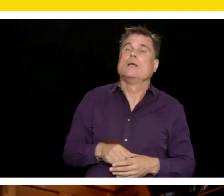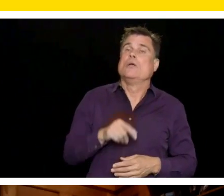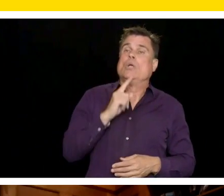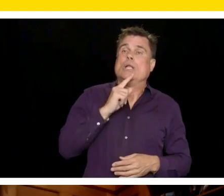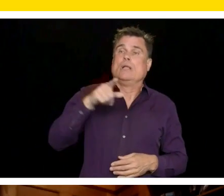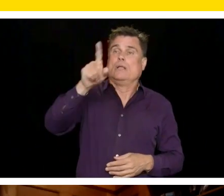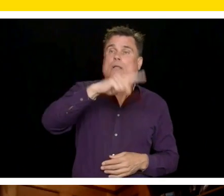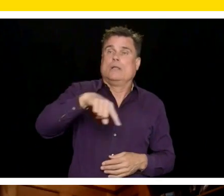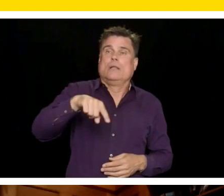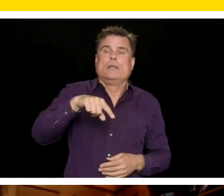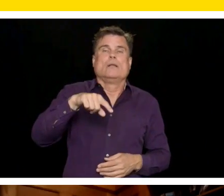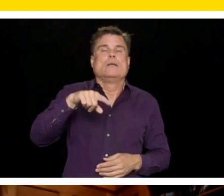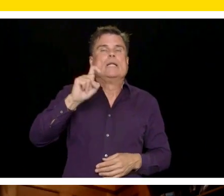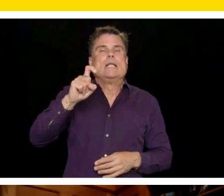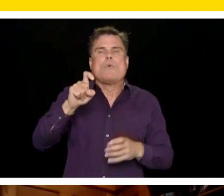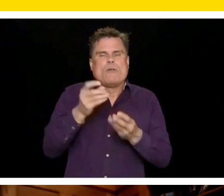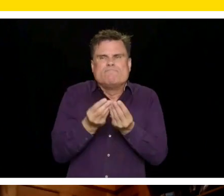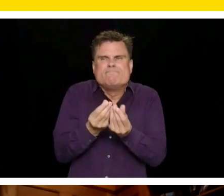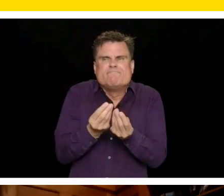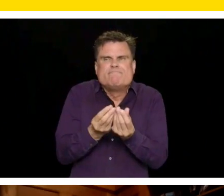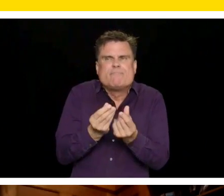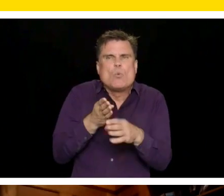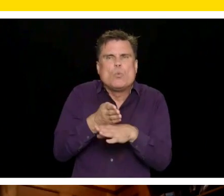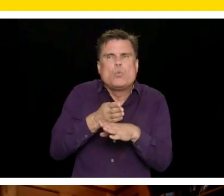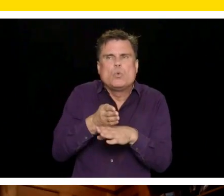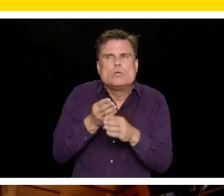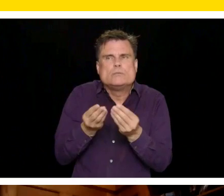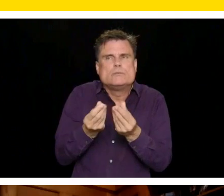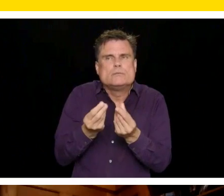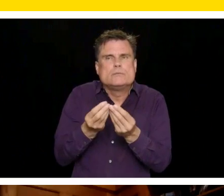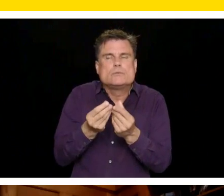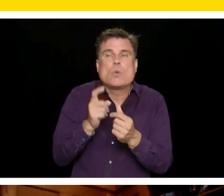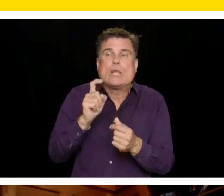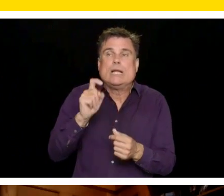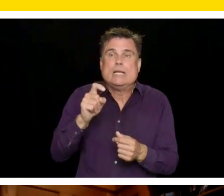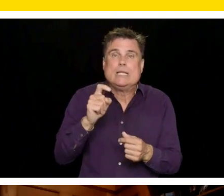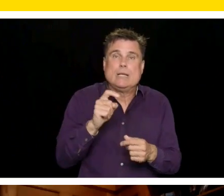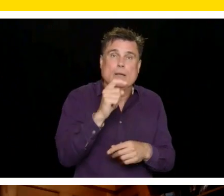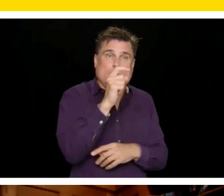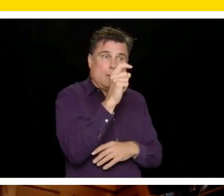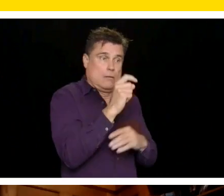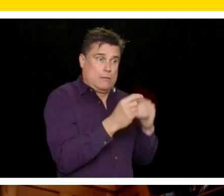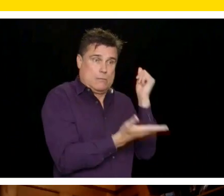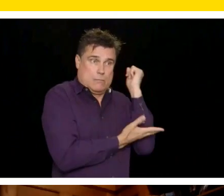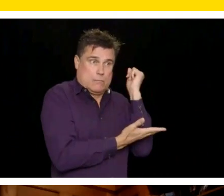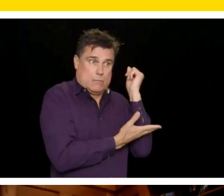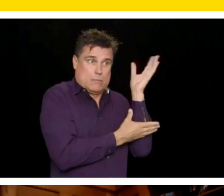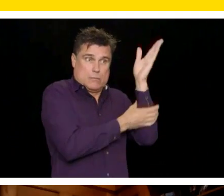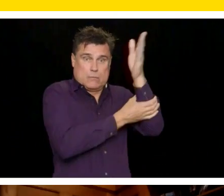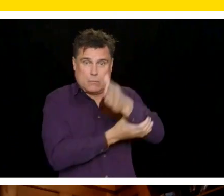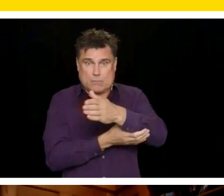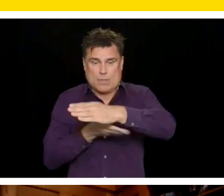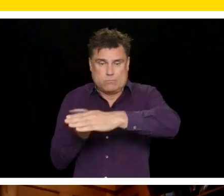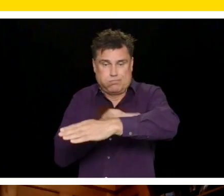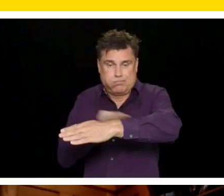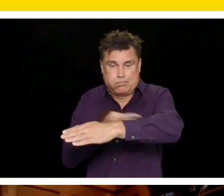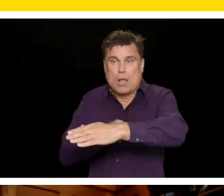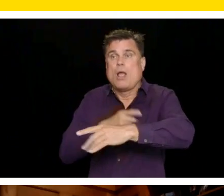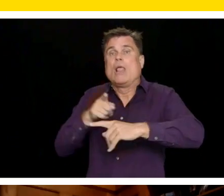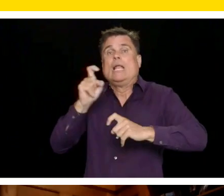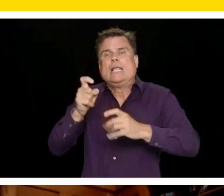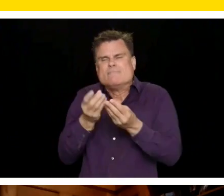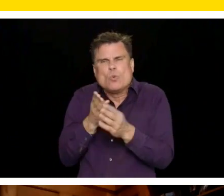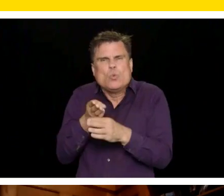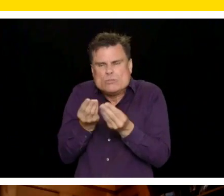Thanks, Ginny. So as you can imagine, being a rural MLA and representing communities that rely